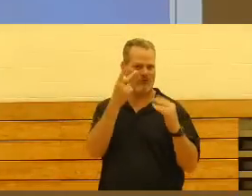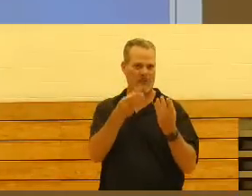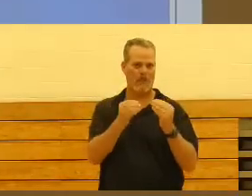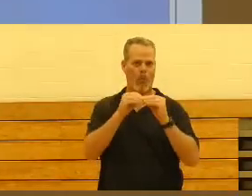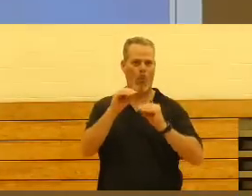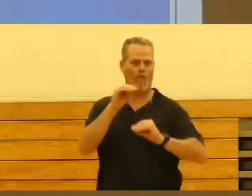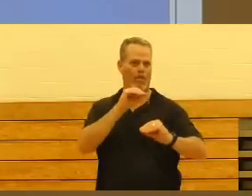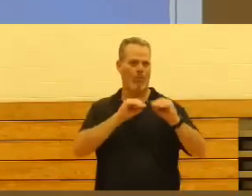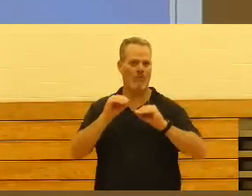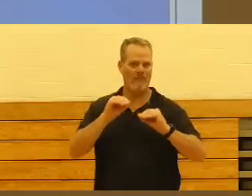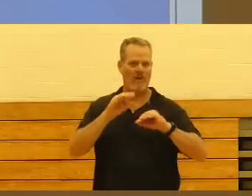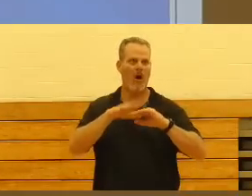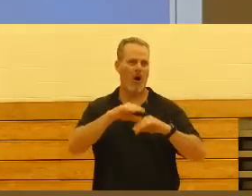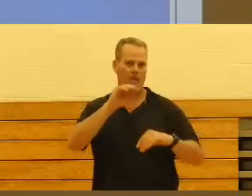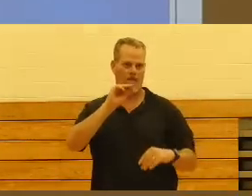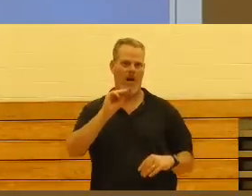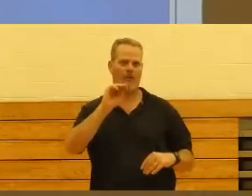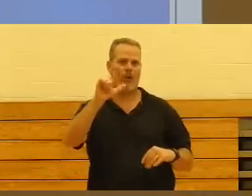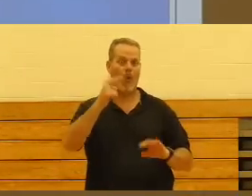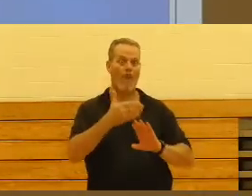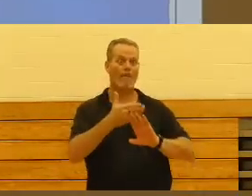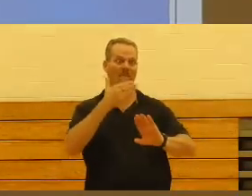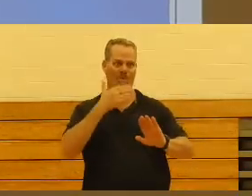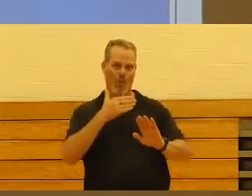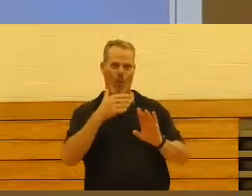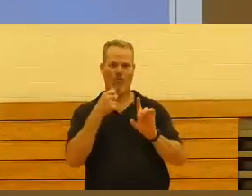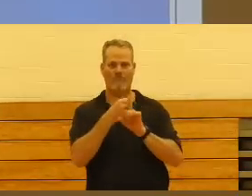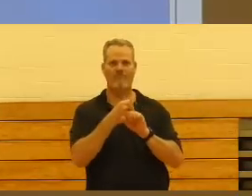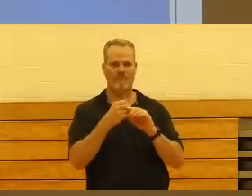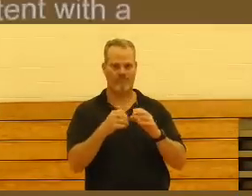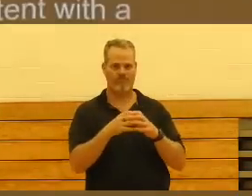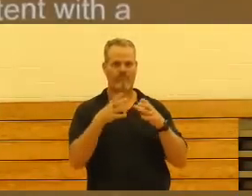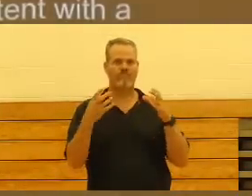more motion on Mauna Loa prior to the outbreak.